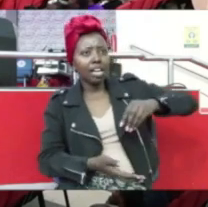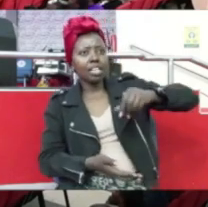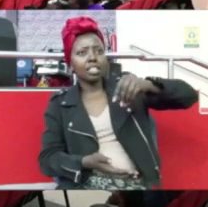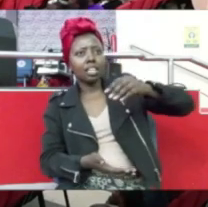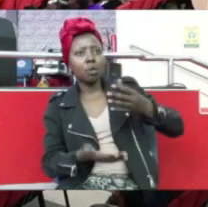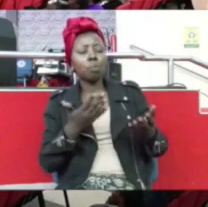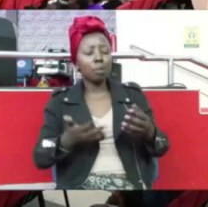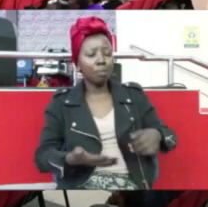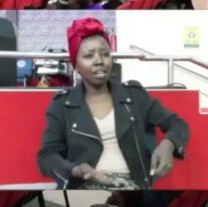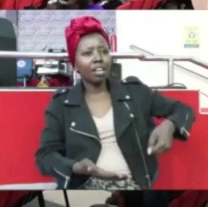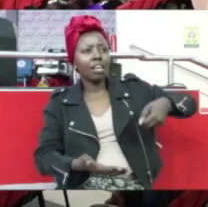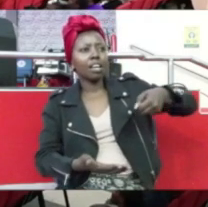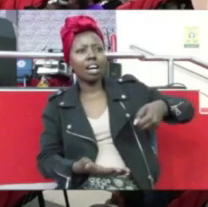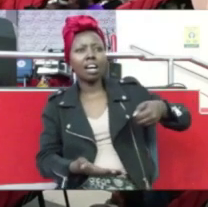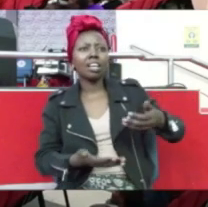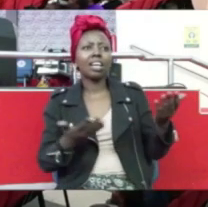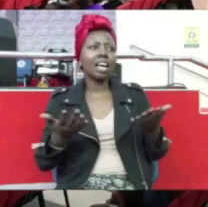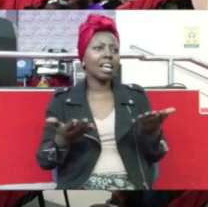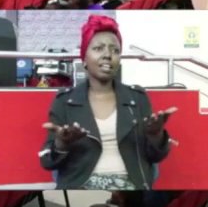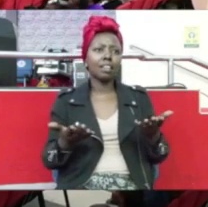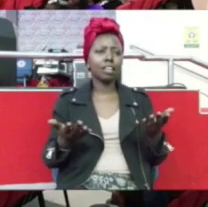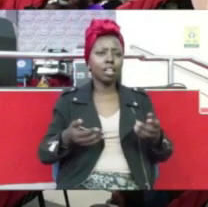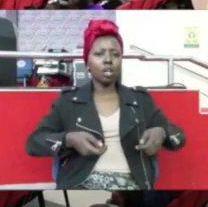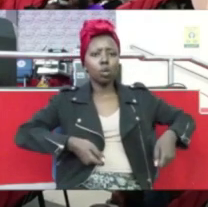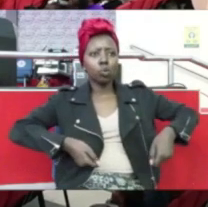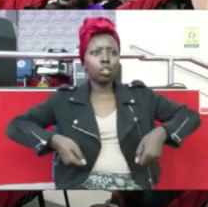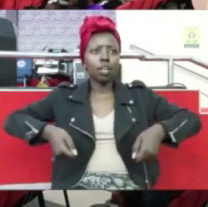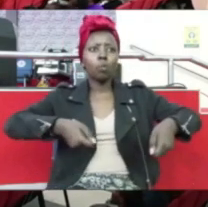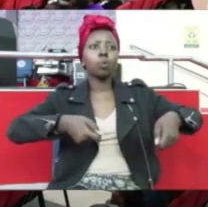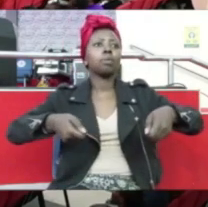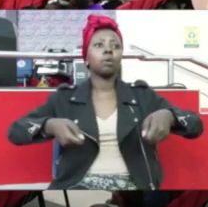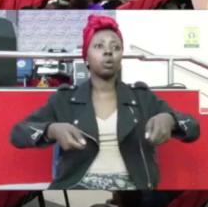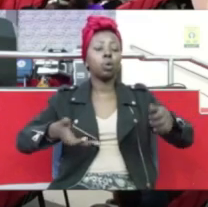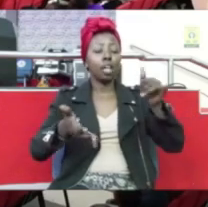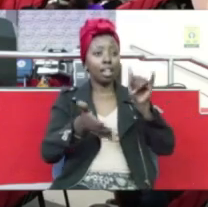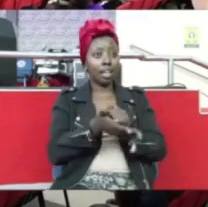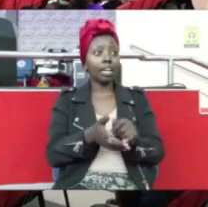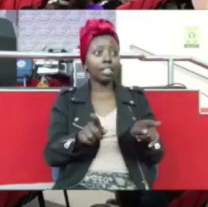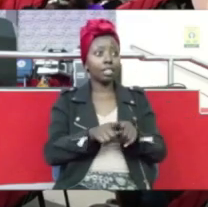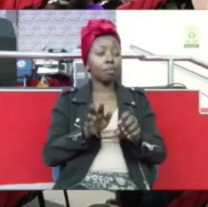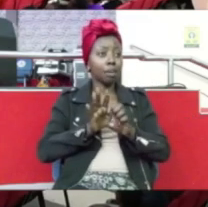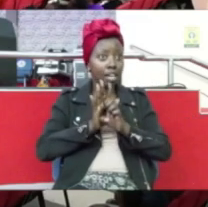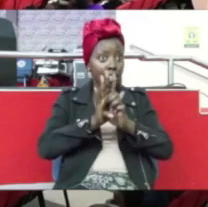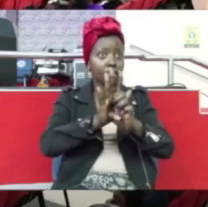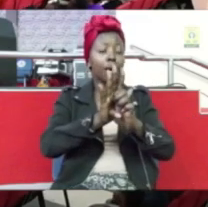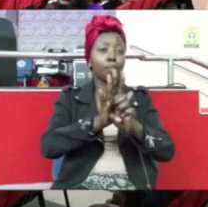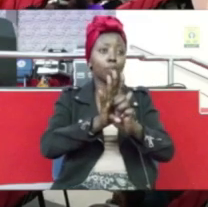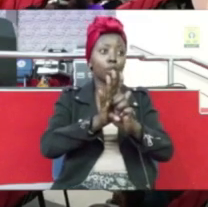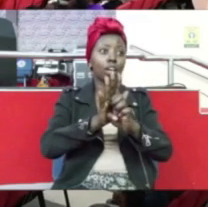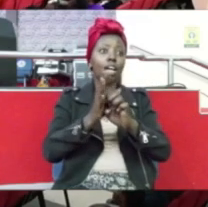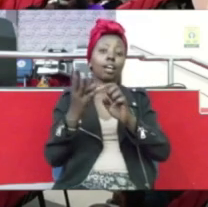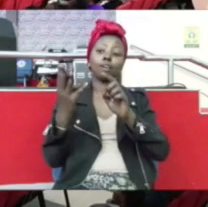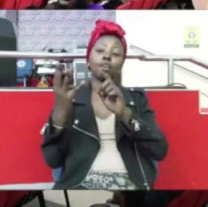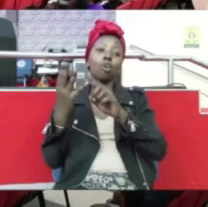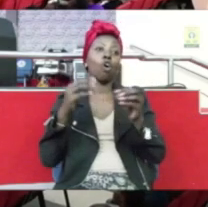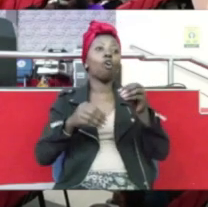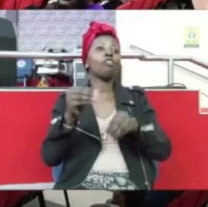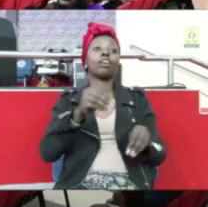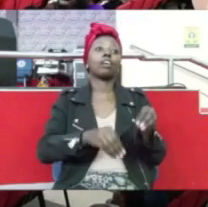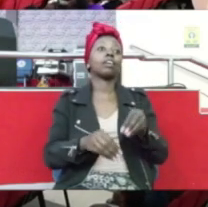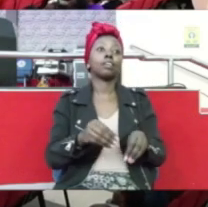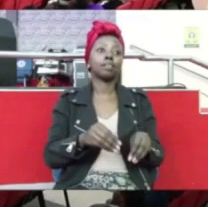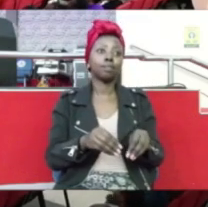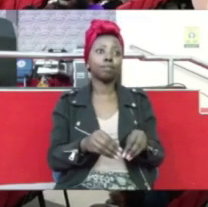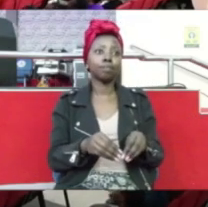is in a wheelbarrow into the site. That is an offering. Ukikuja wakati tunajenga na unasema ya kwamba mimi